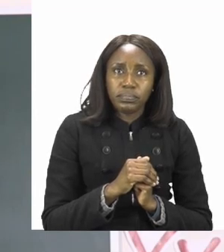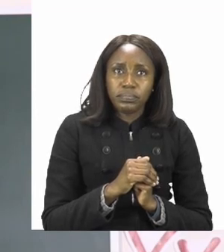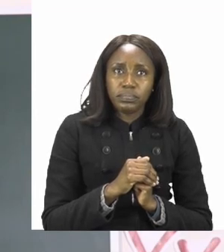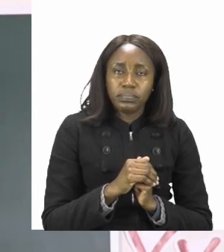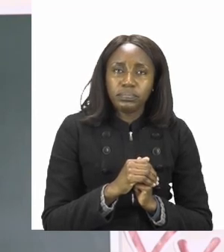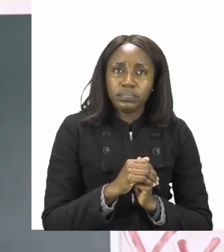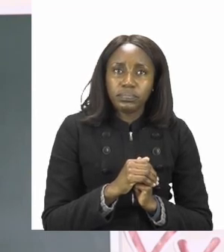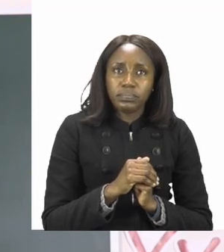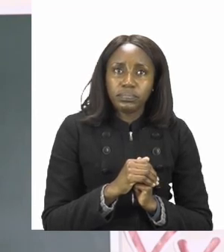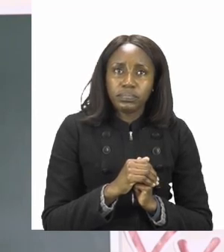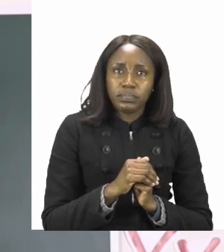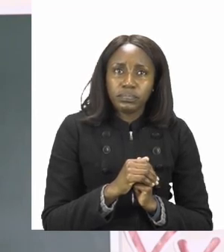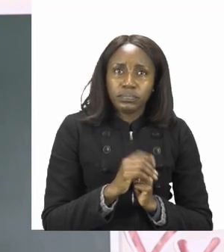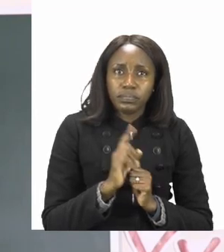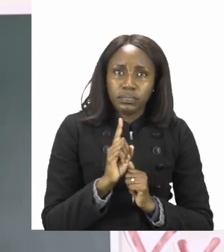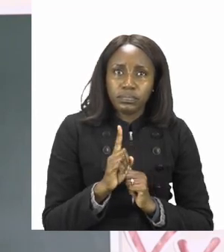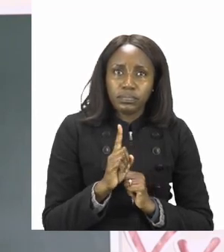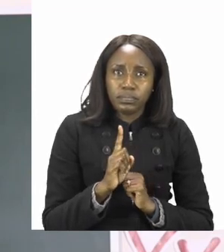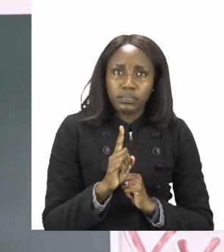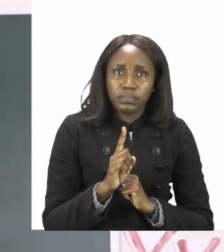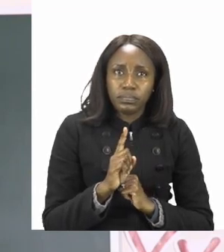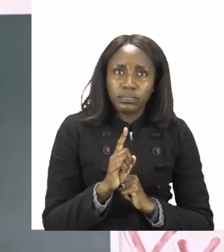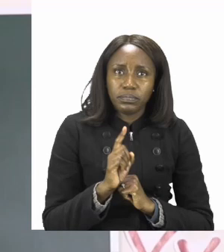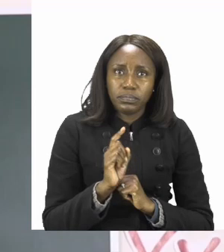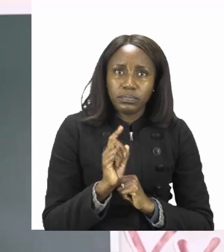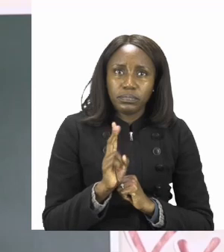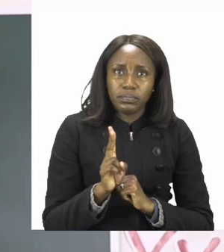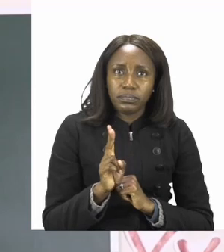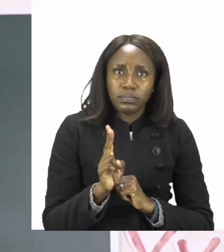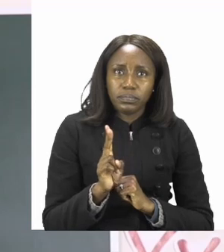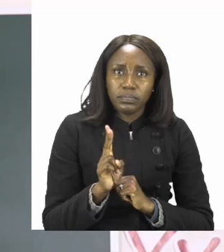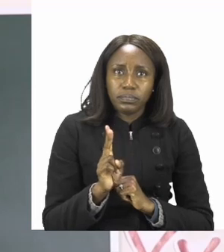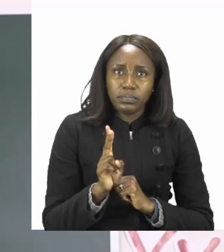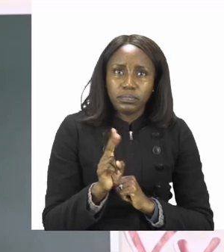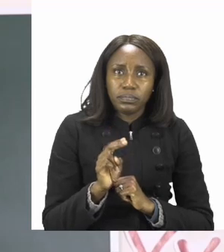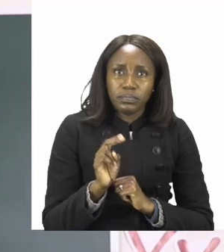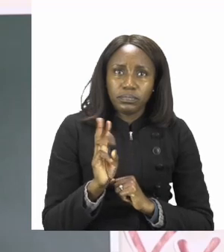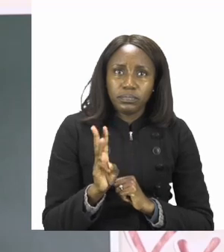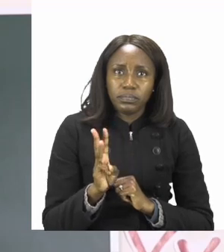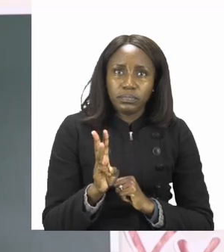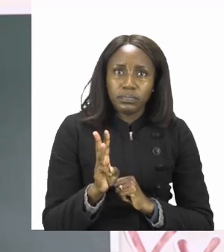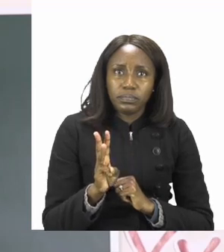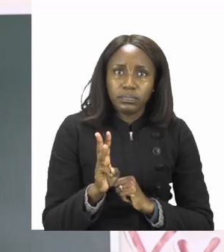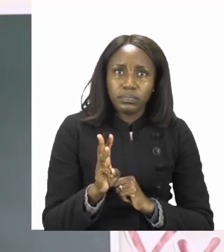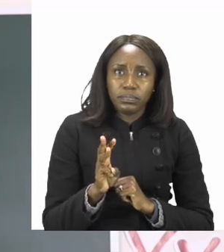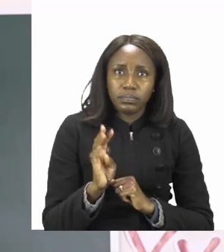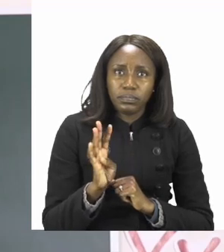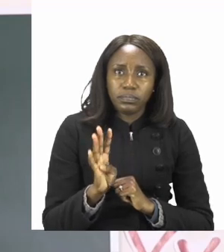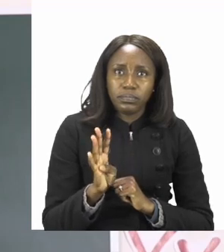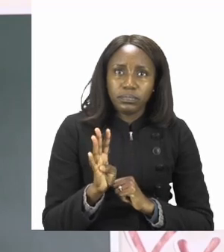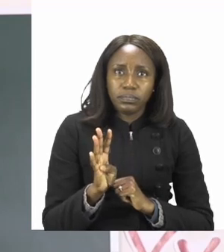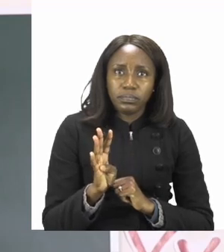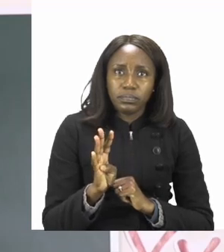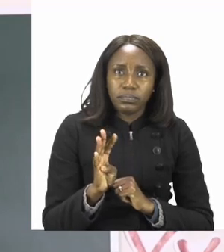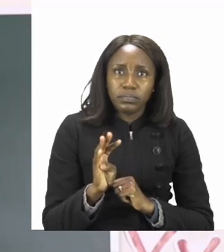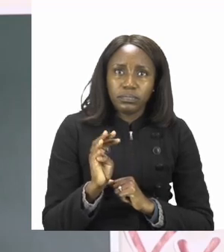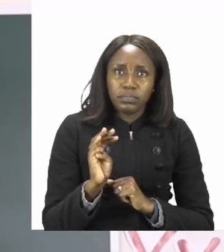Starting at 8, then we say 1, 2, 3,